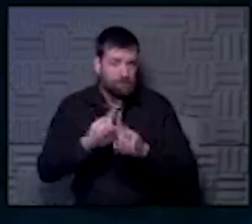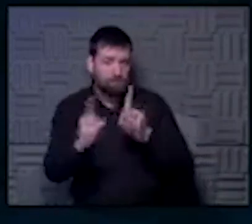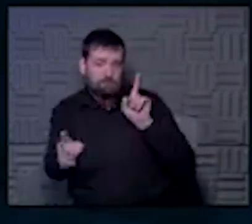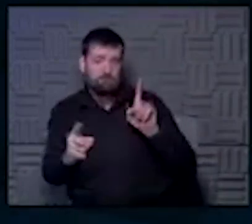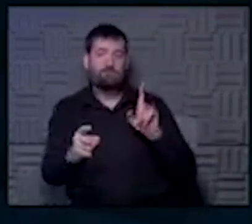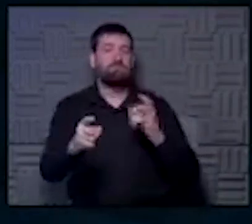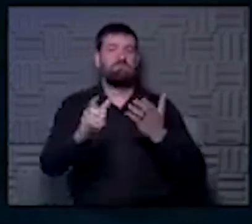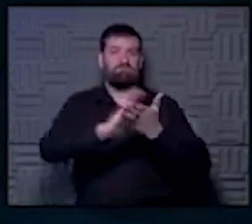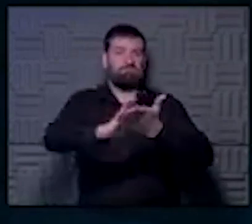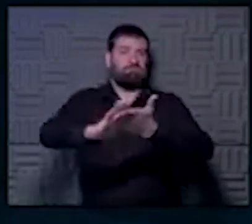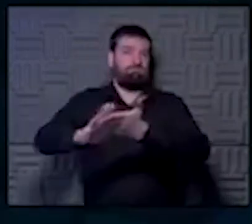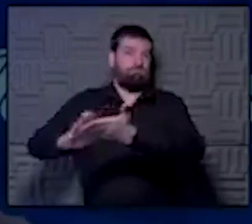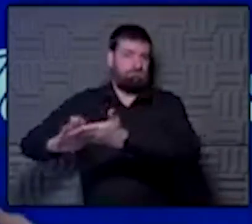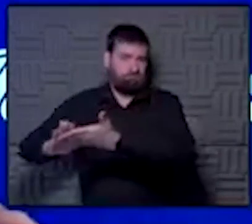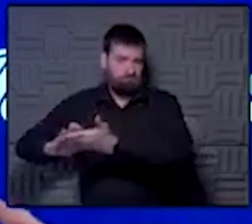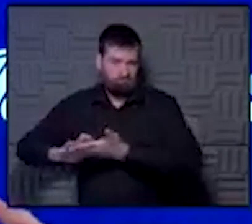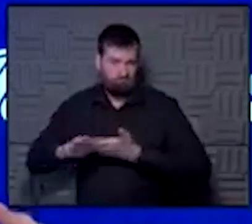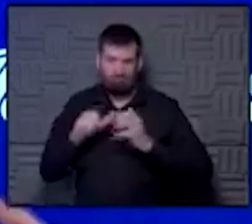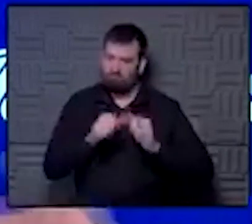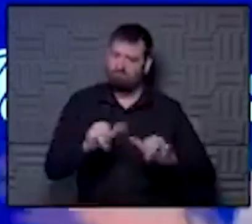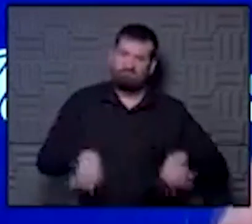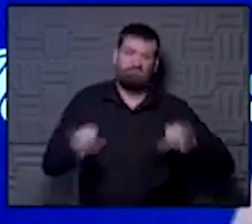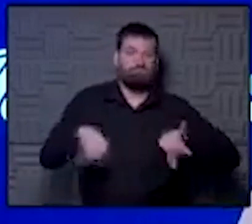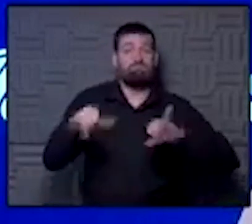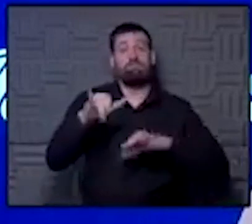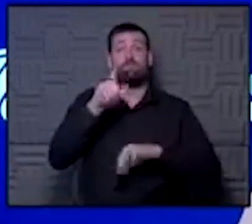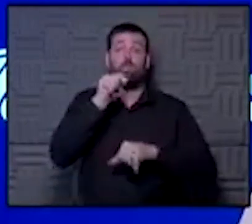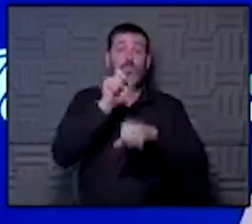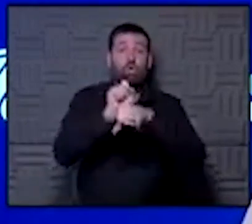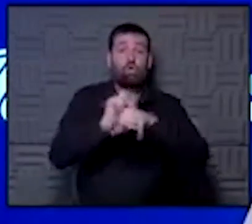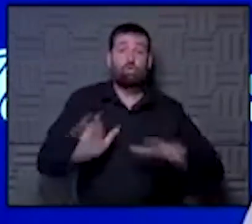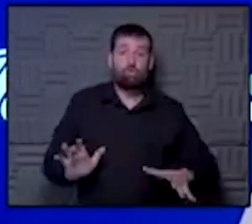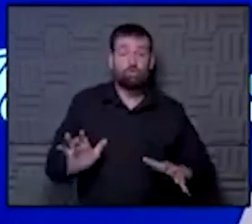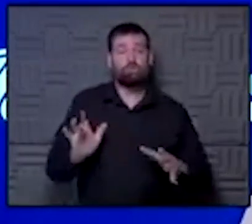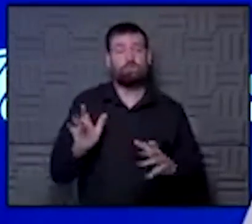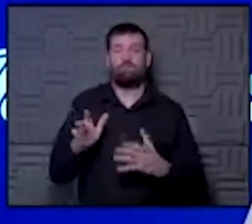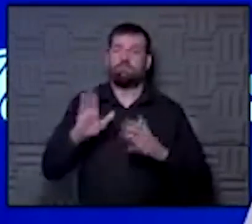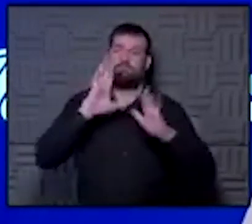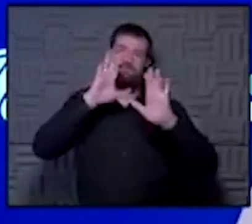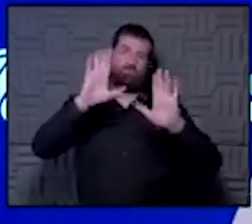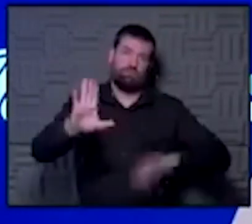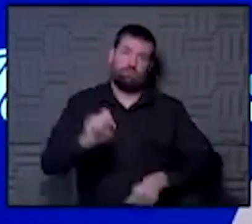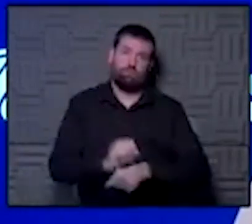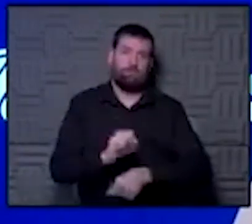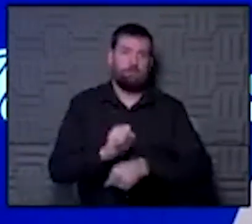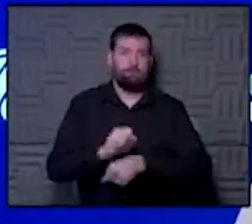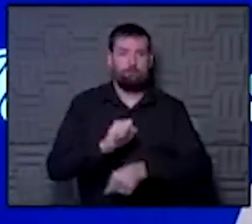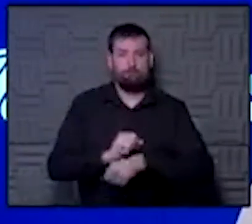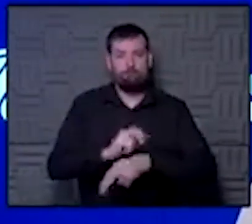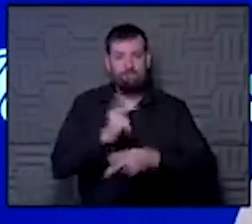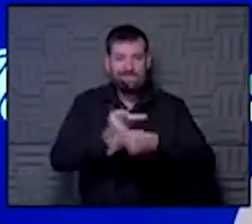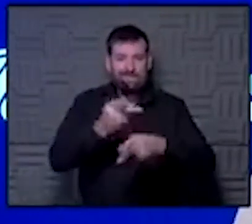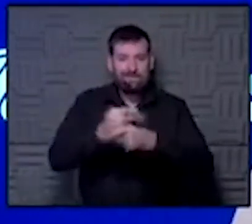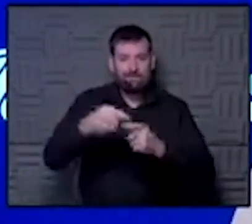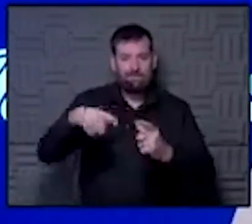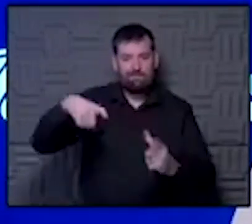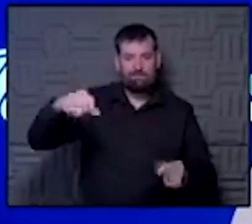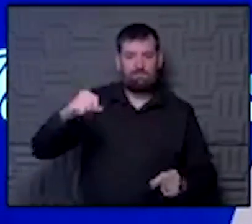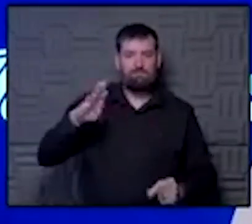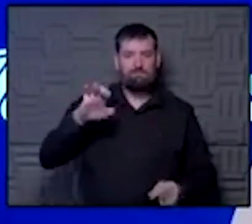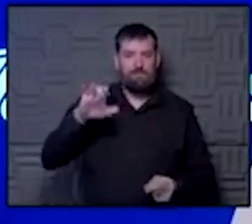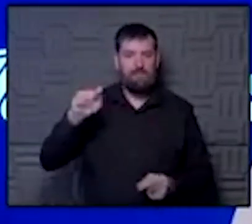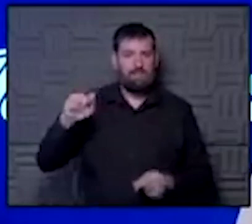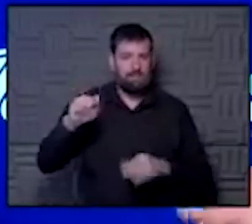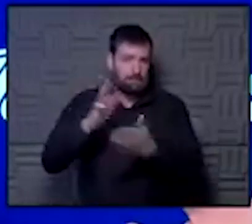washing stuff constantly. I mean, the people who worked the election, the polling place, did a great job as far as keeping the ballots clean,